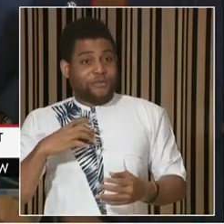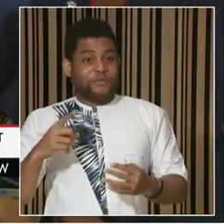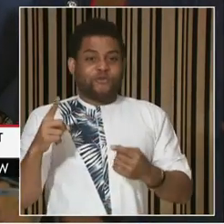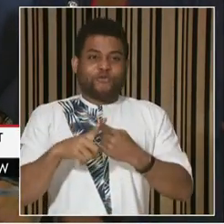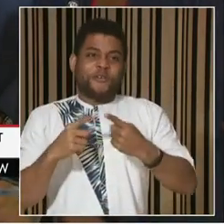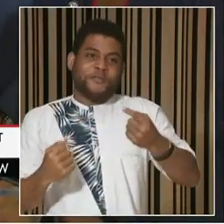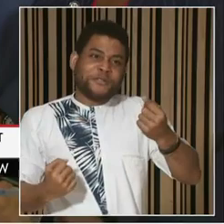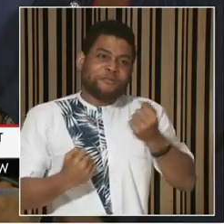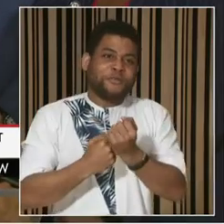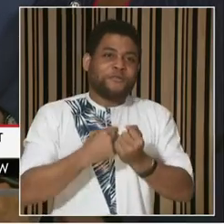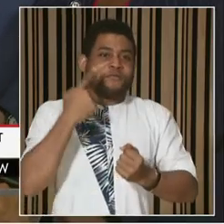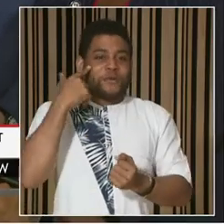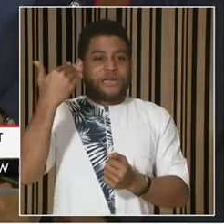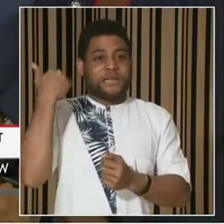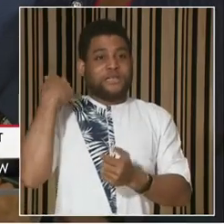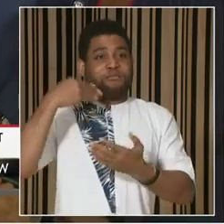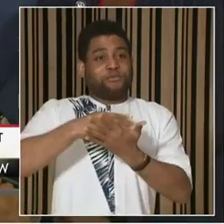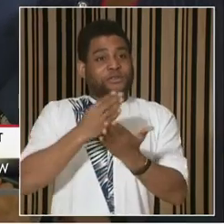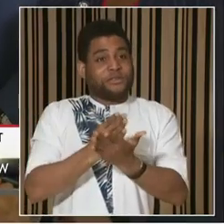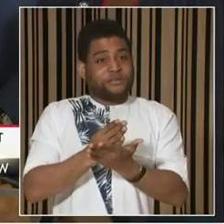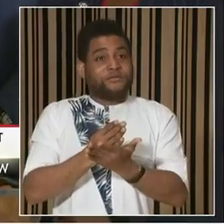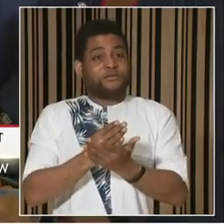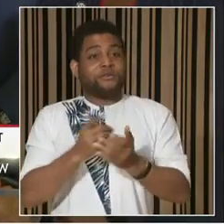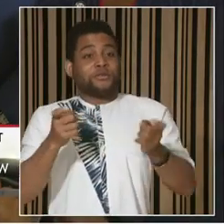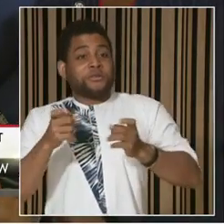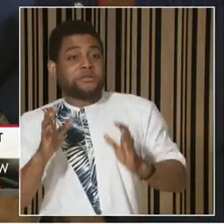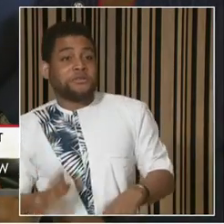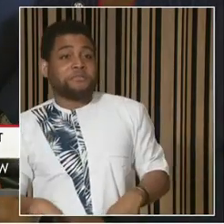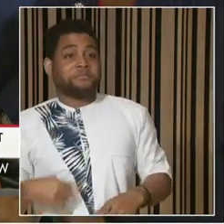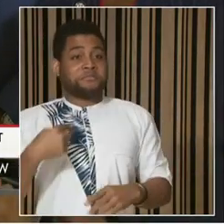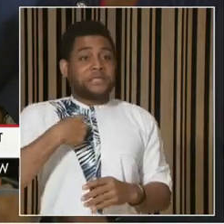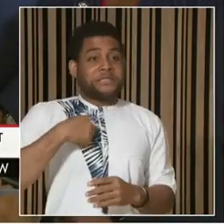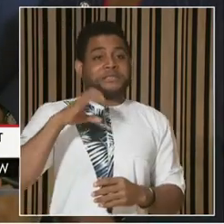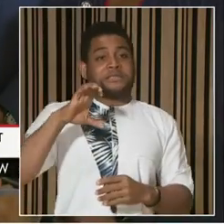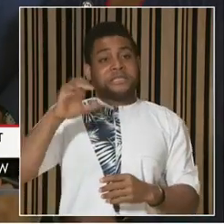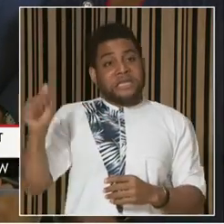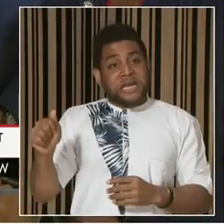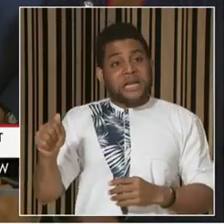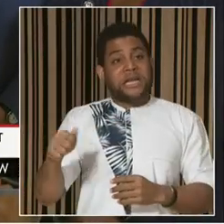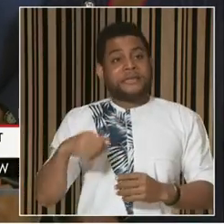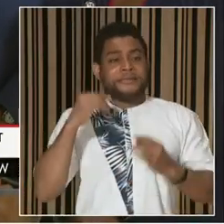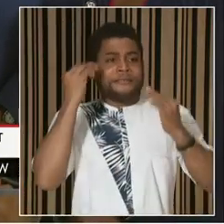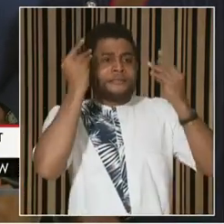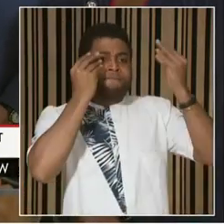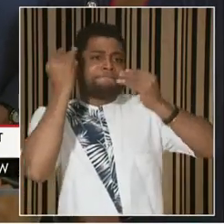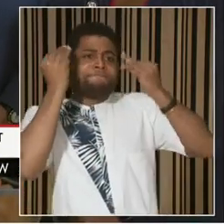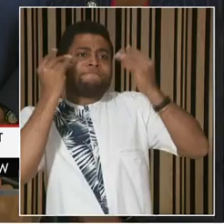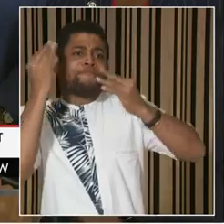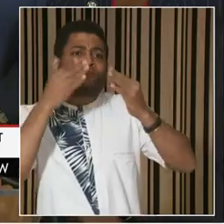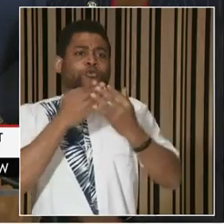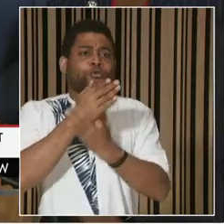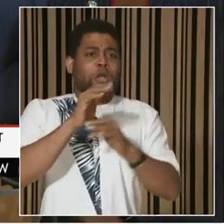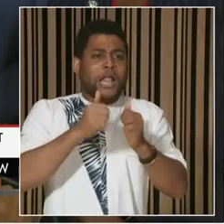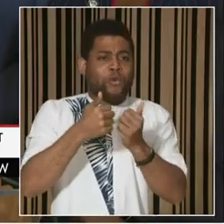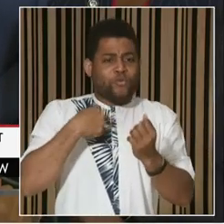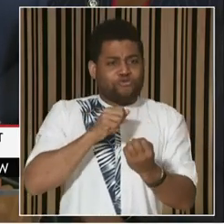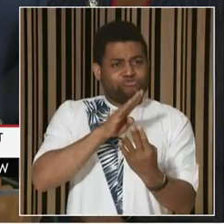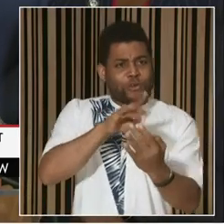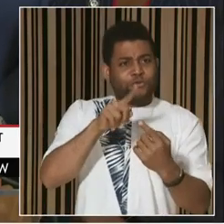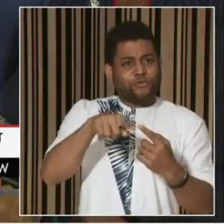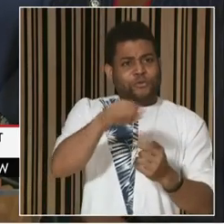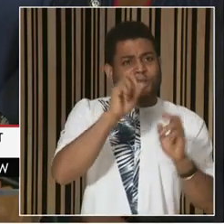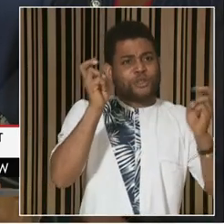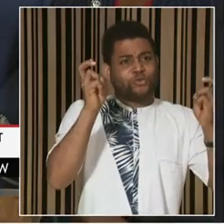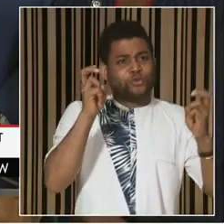and I and city administrator have thought through how we can actually address the issues that people are